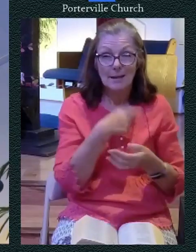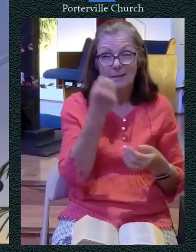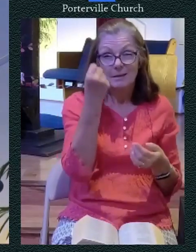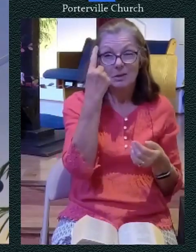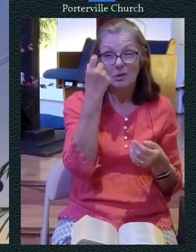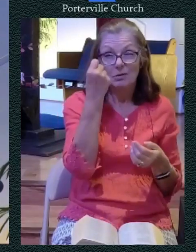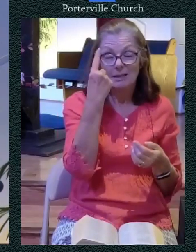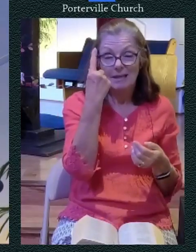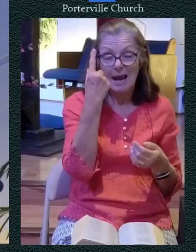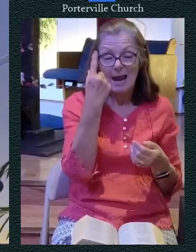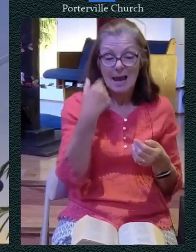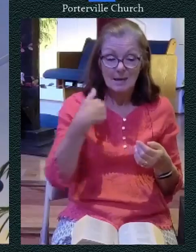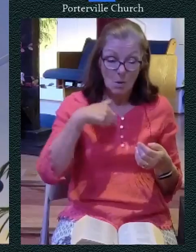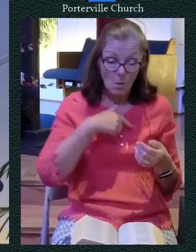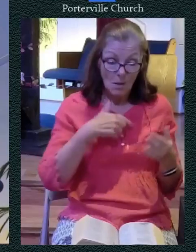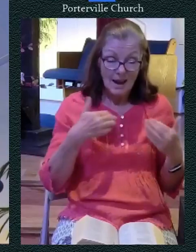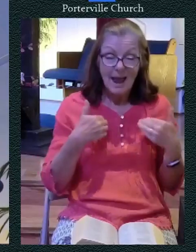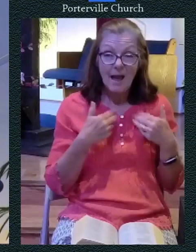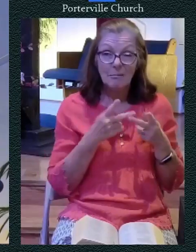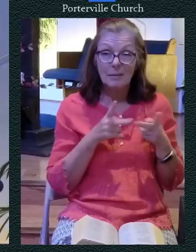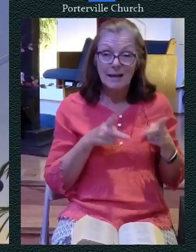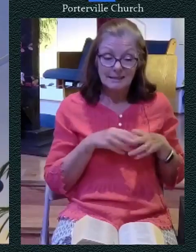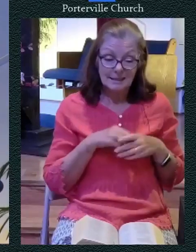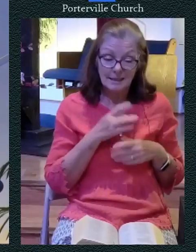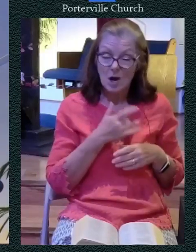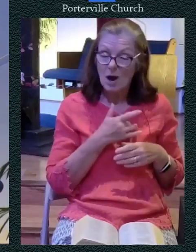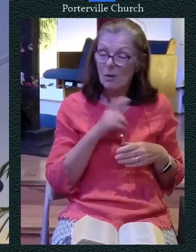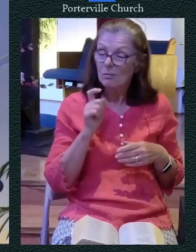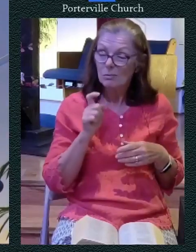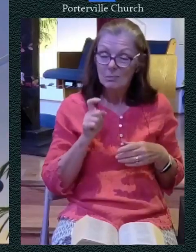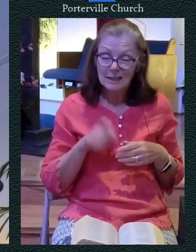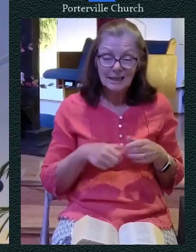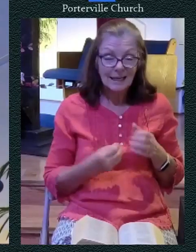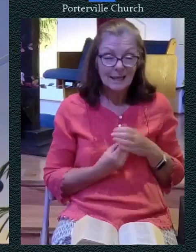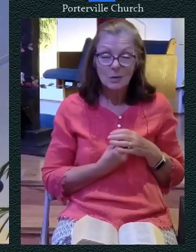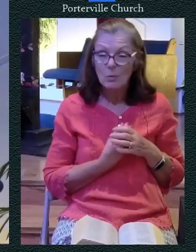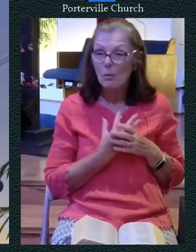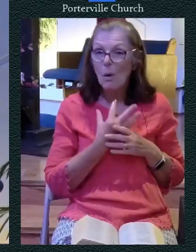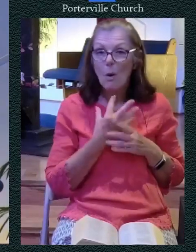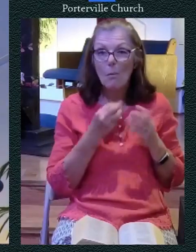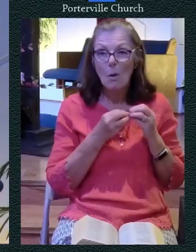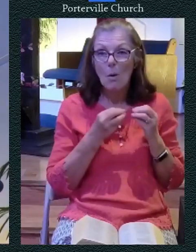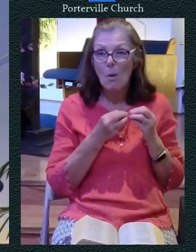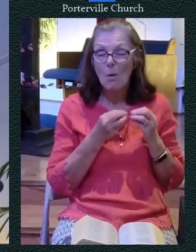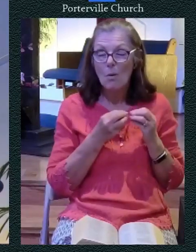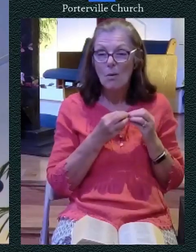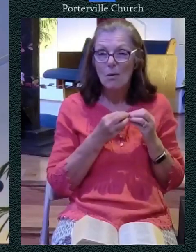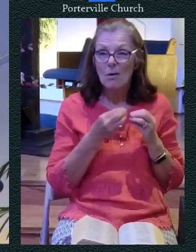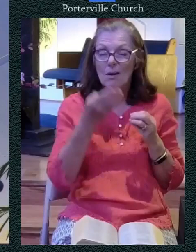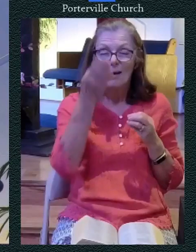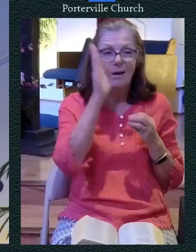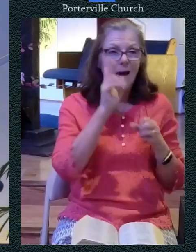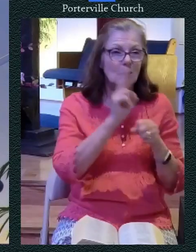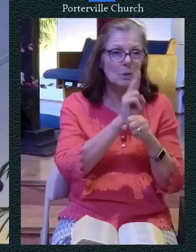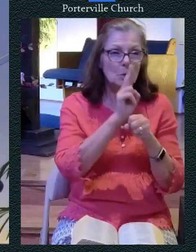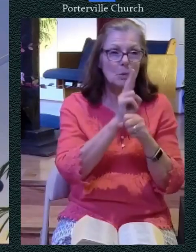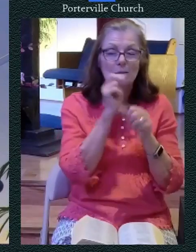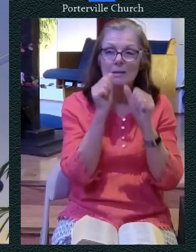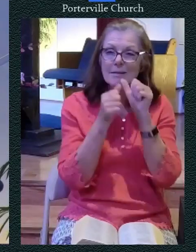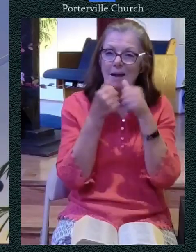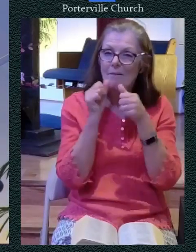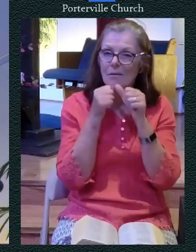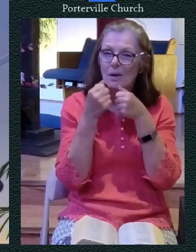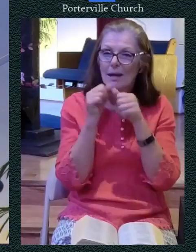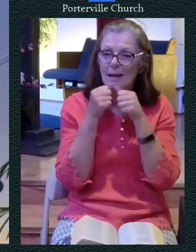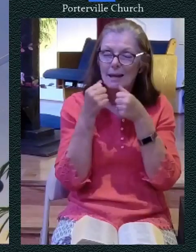to grow and help us see where He still wants to take us. God is using suffering and difficulty for